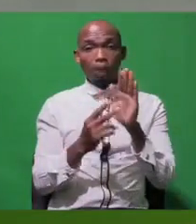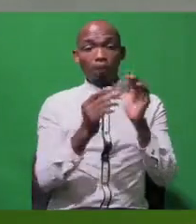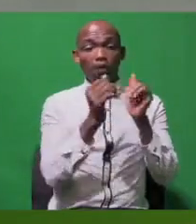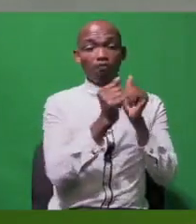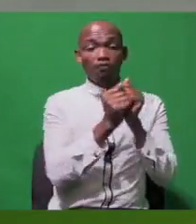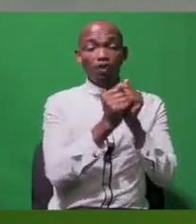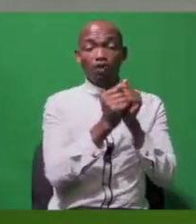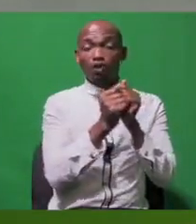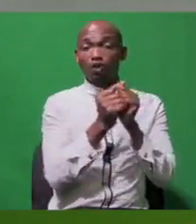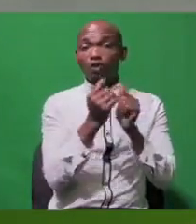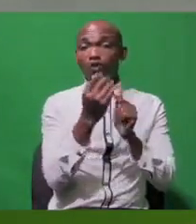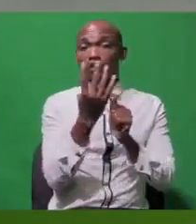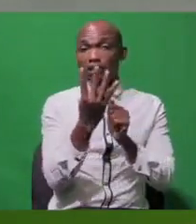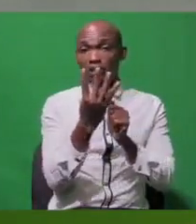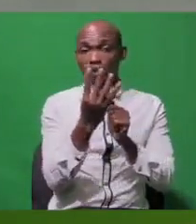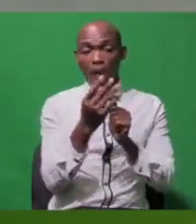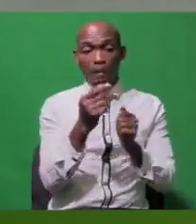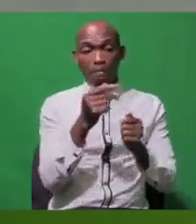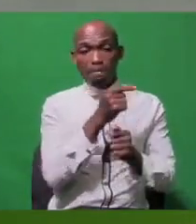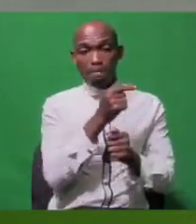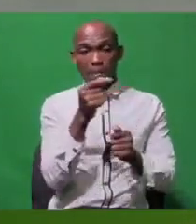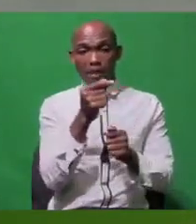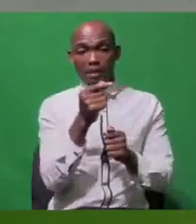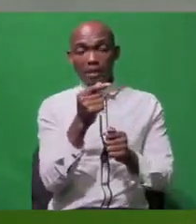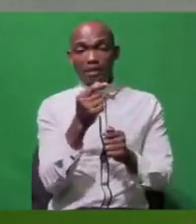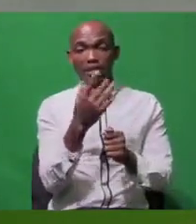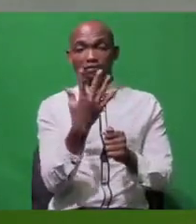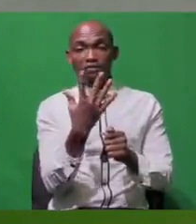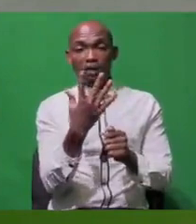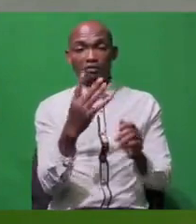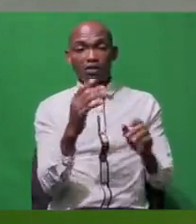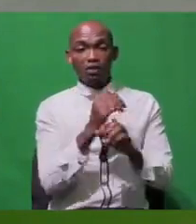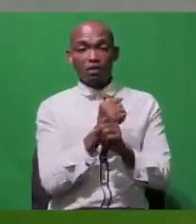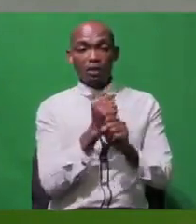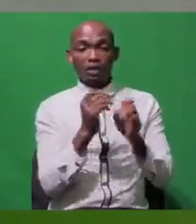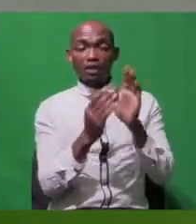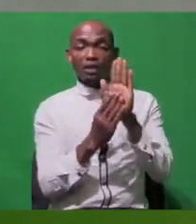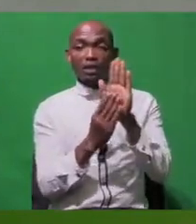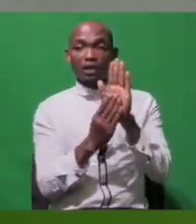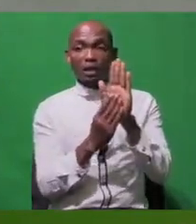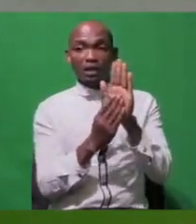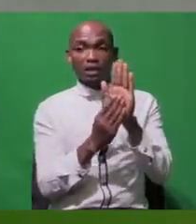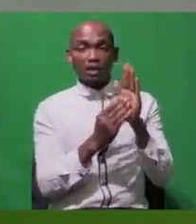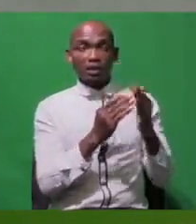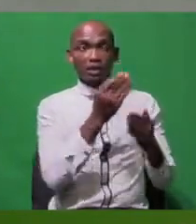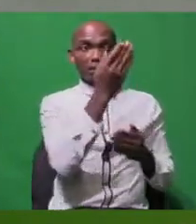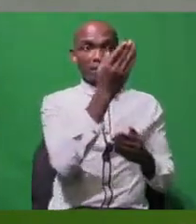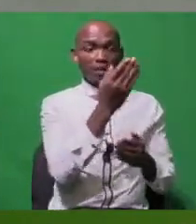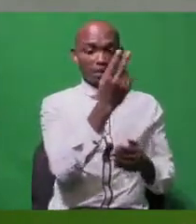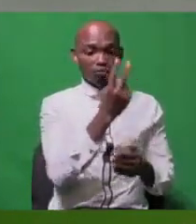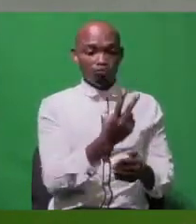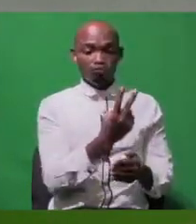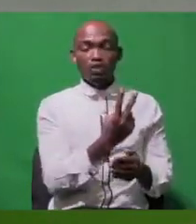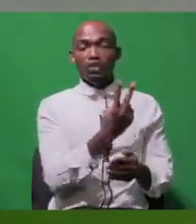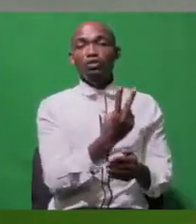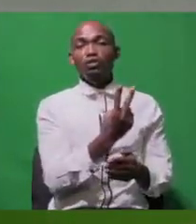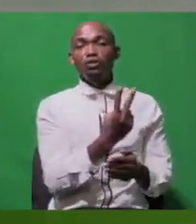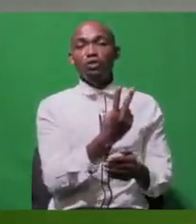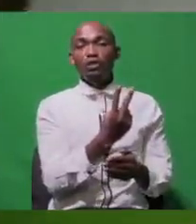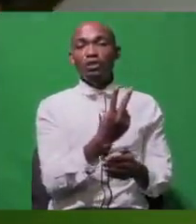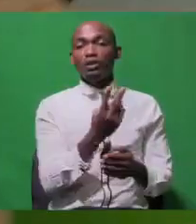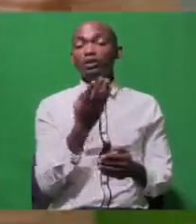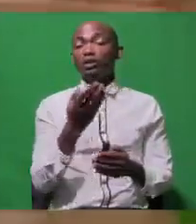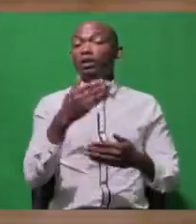14 minus 5, 9, 2. Okay, the business